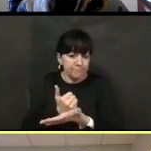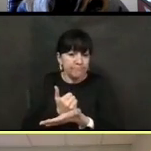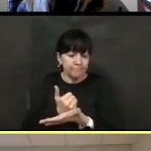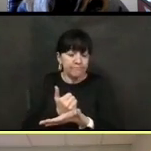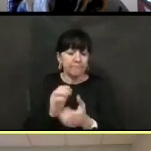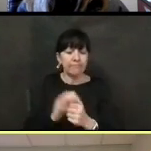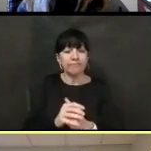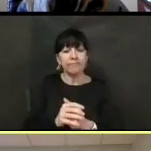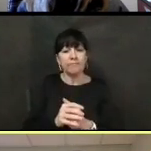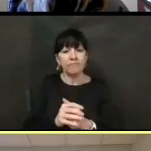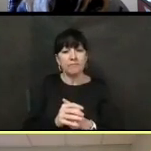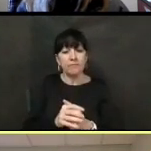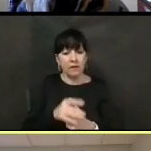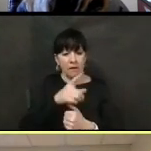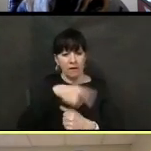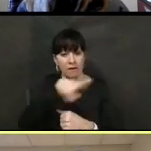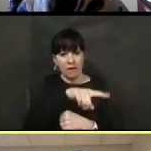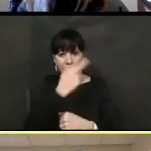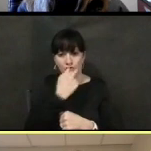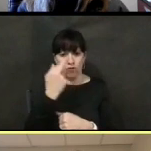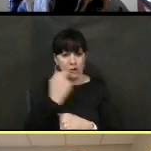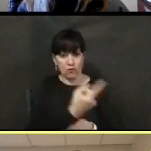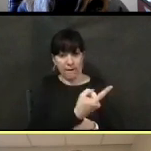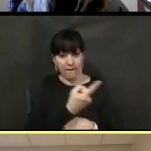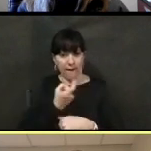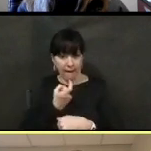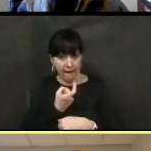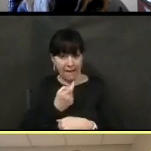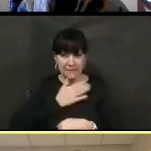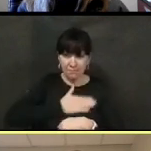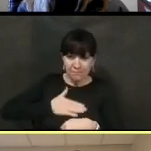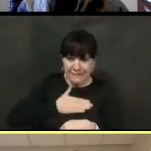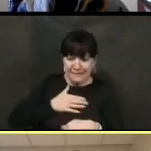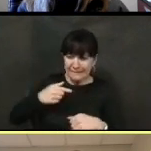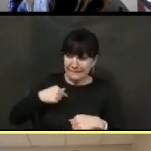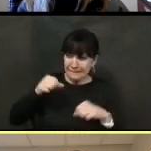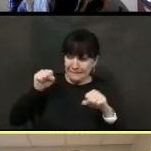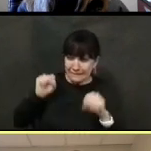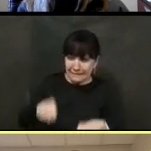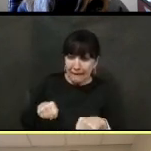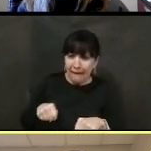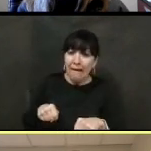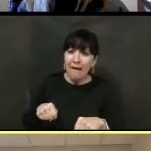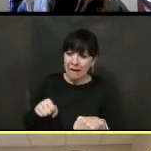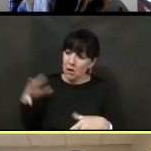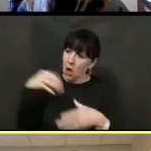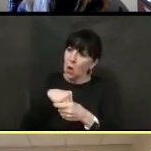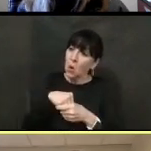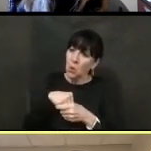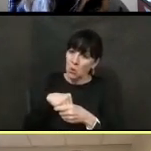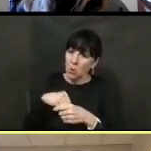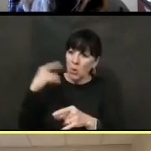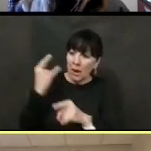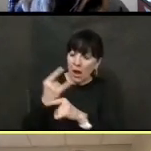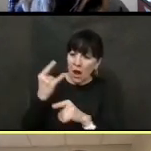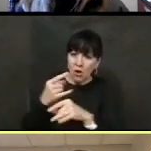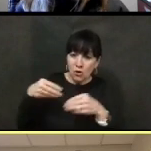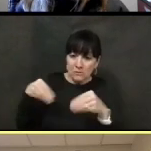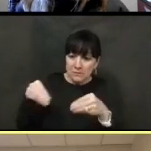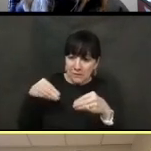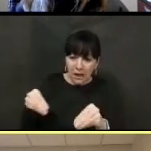that we would consider this, and we felt it was something reasonable, and something that they were already doing delivery and